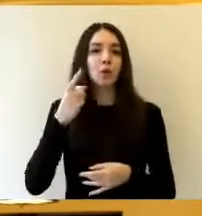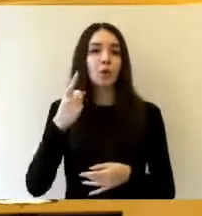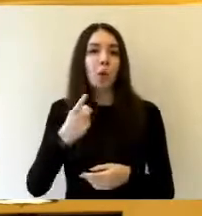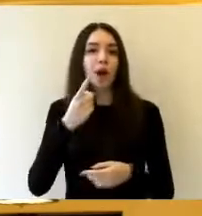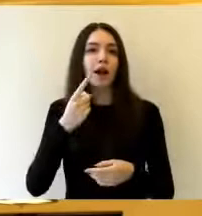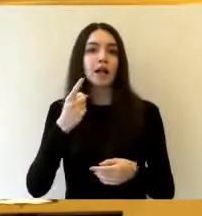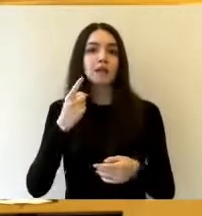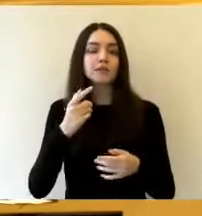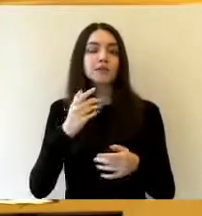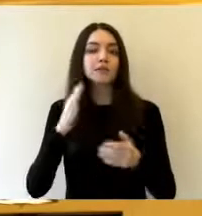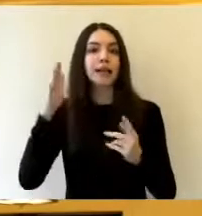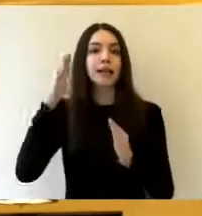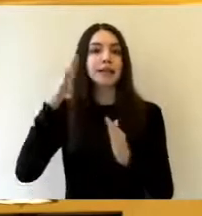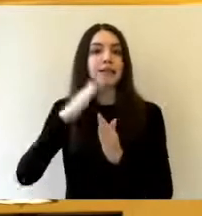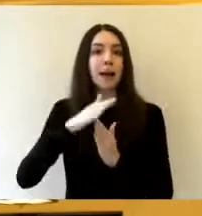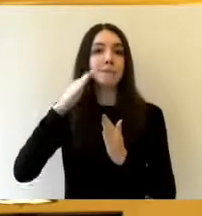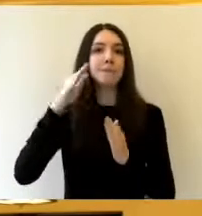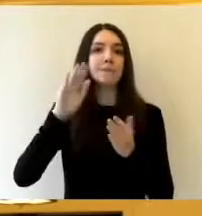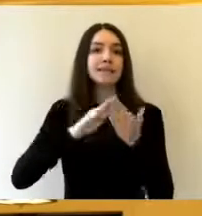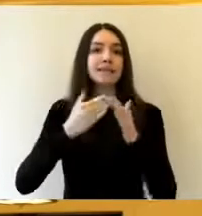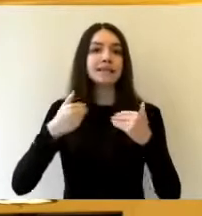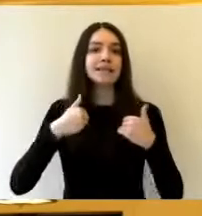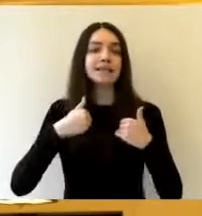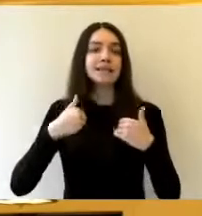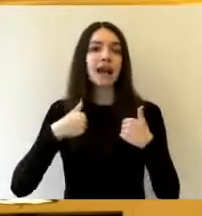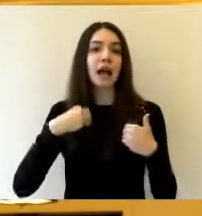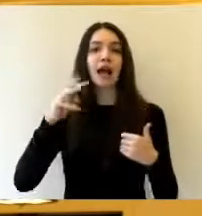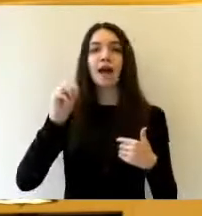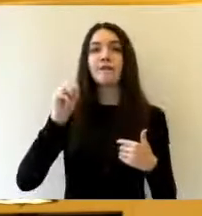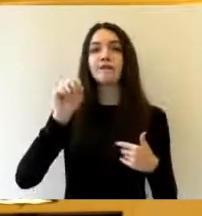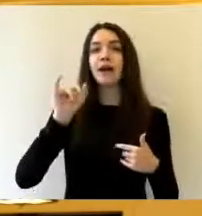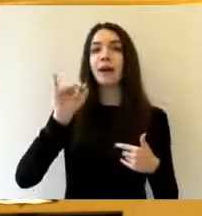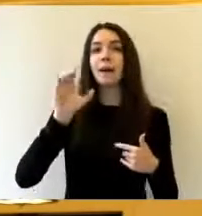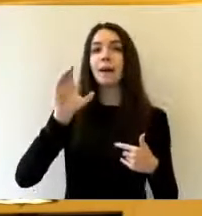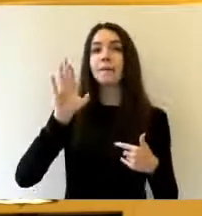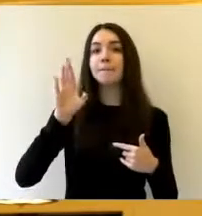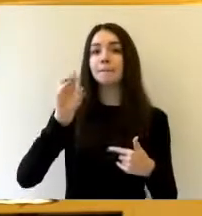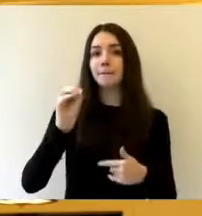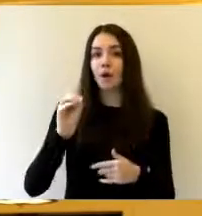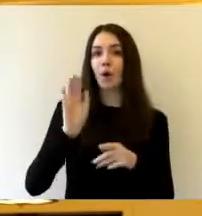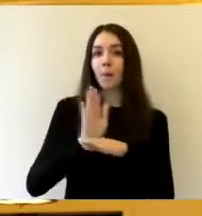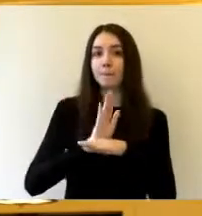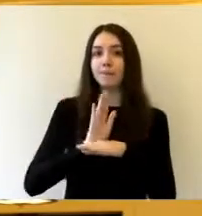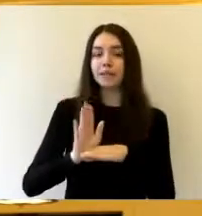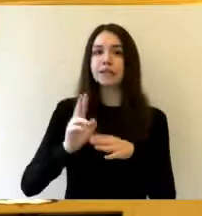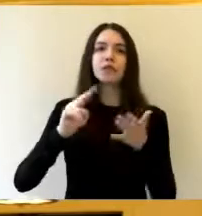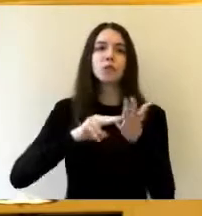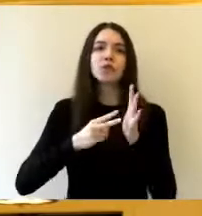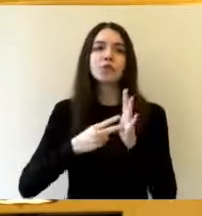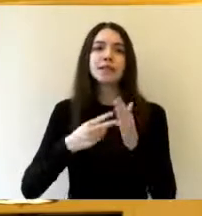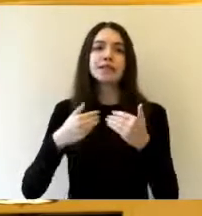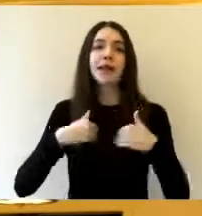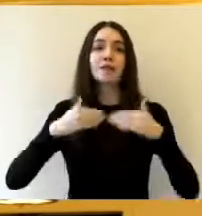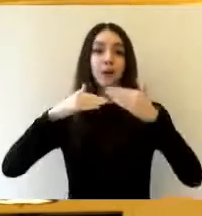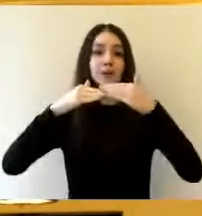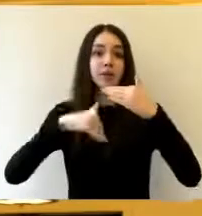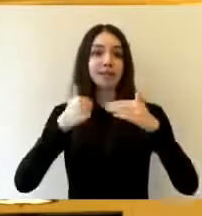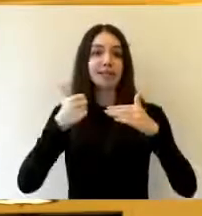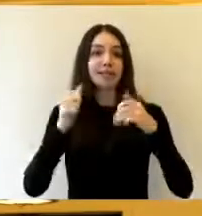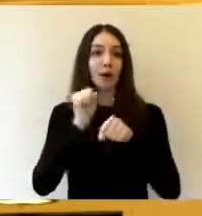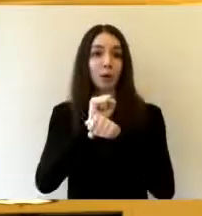have micro businesses. So not just small businesses, but micro businesses. And a micro business is something that's defined as having under 10 employees. And